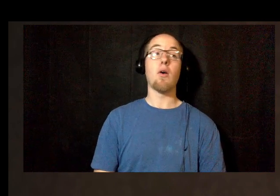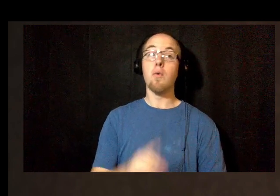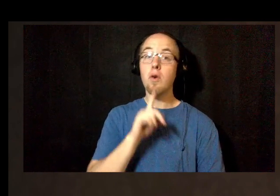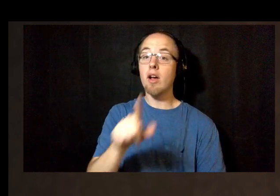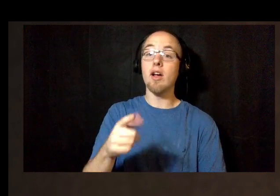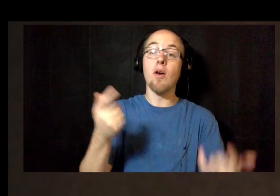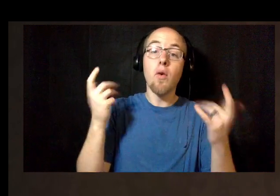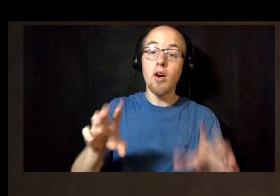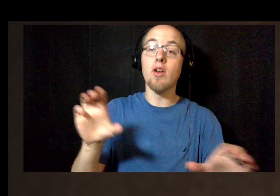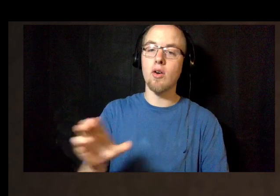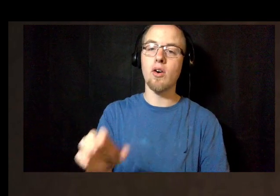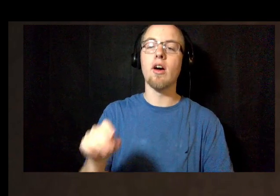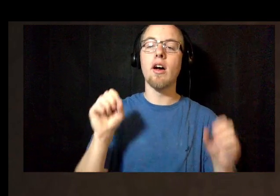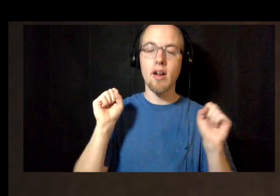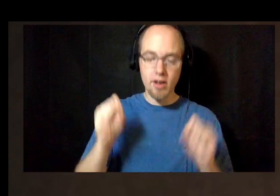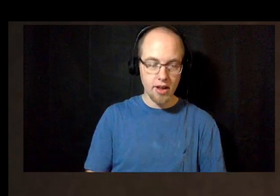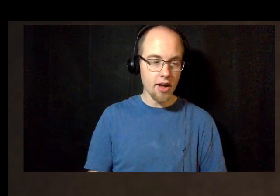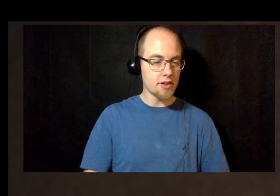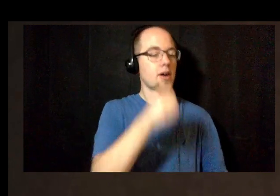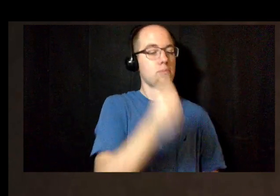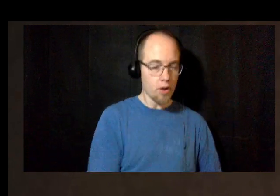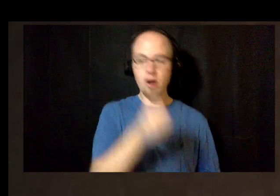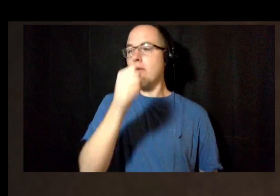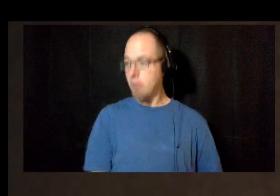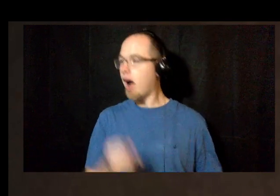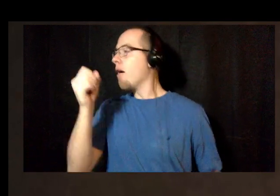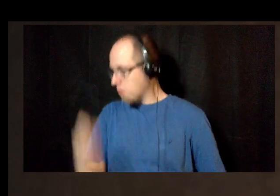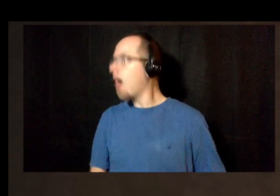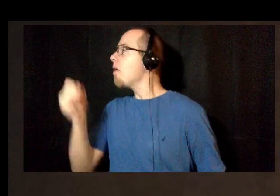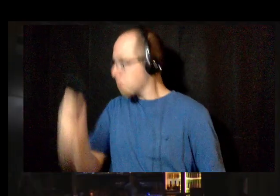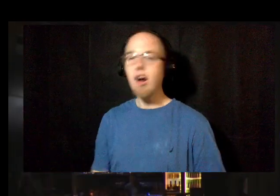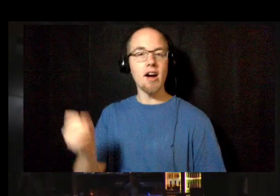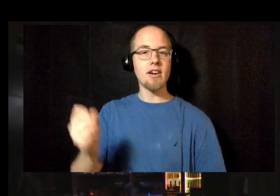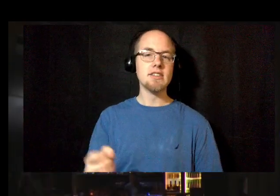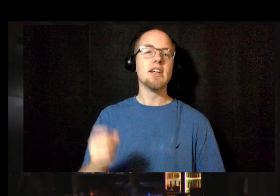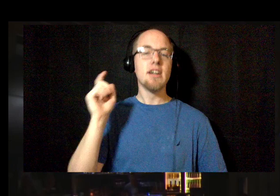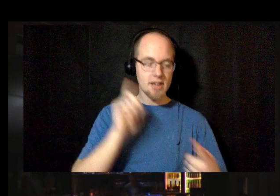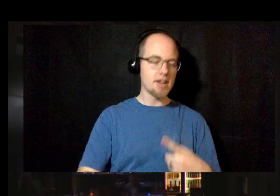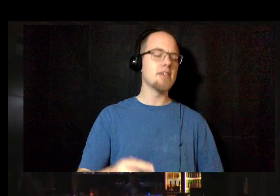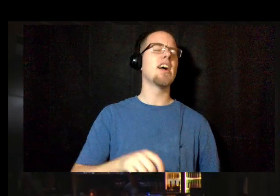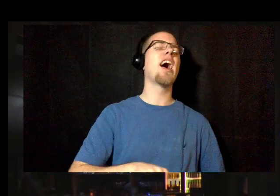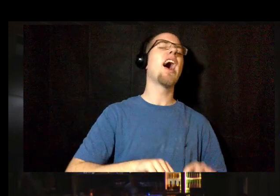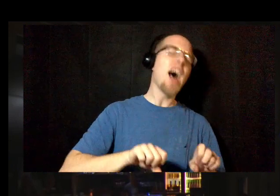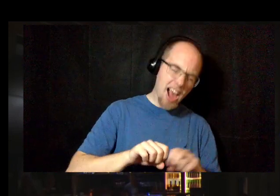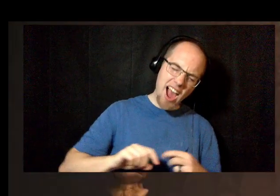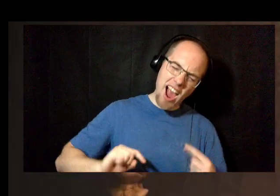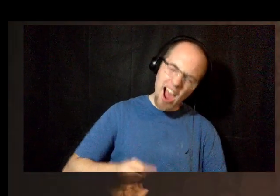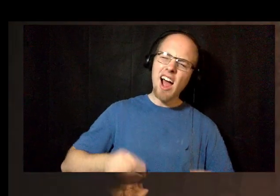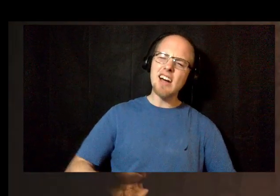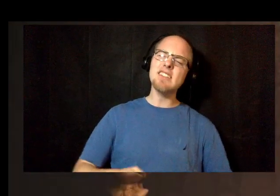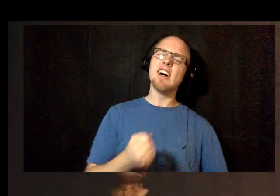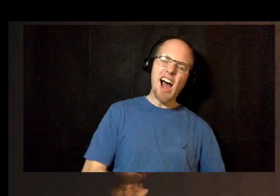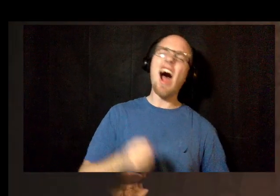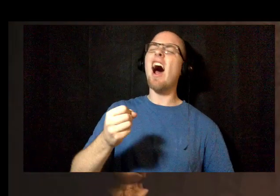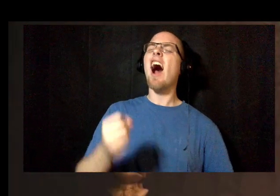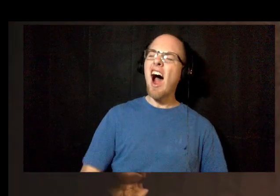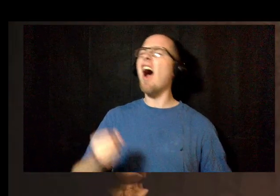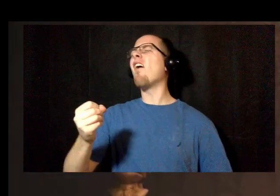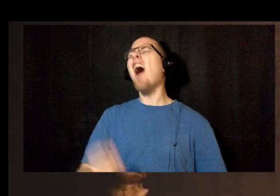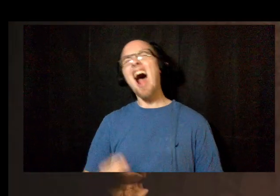do, I can seriously just go back-to-back wanks. Just till it's painful. Like, nah! Like, hurty cum.